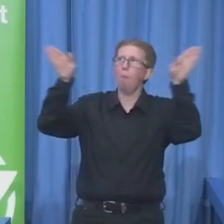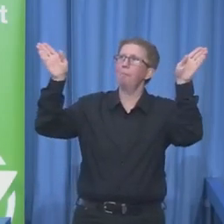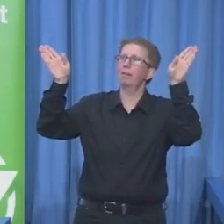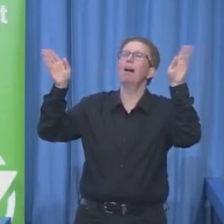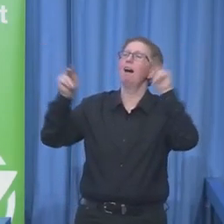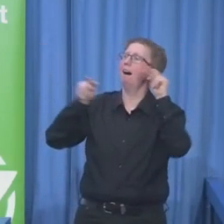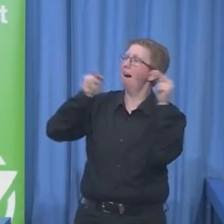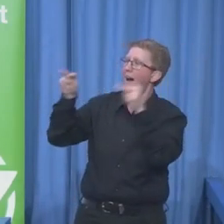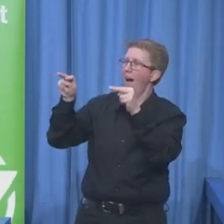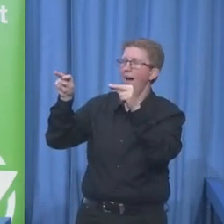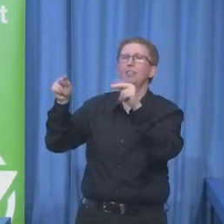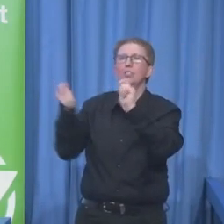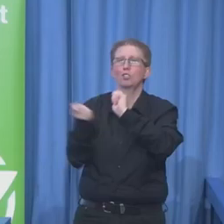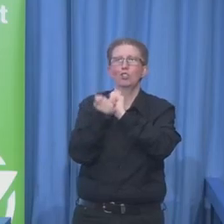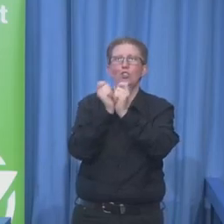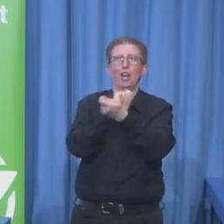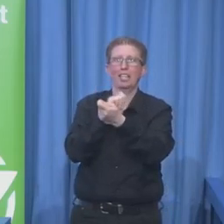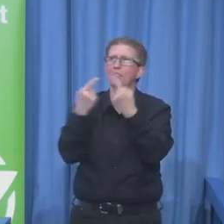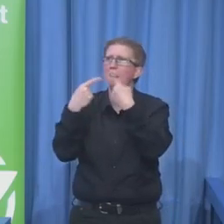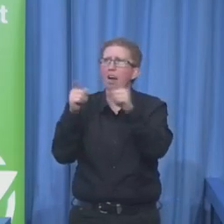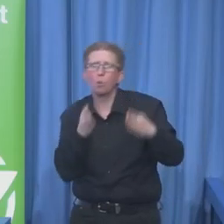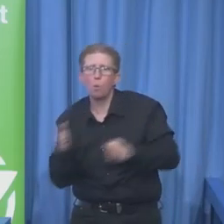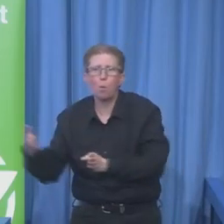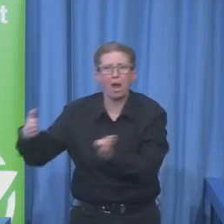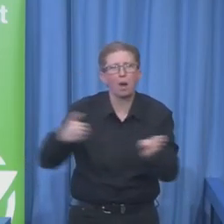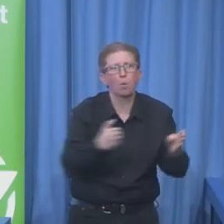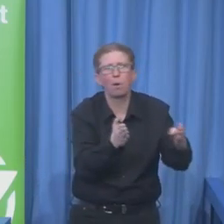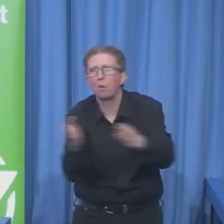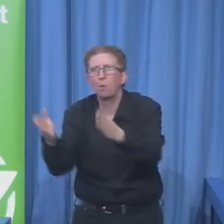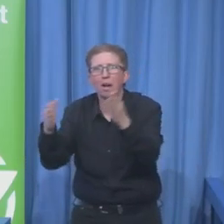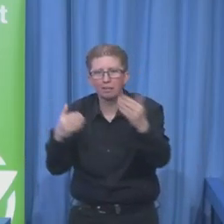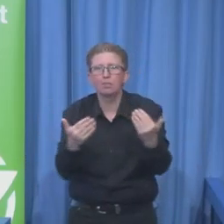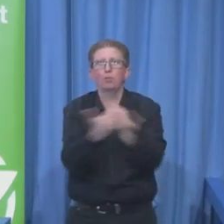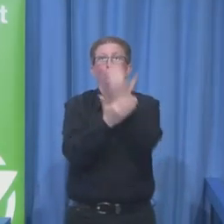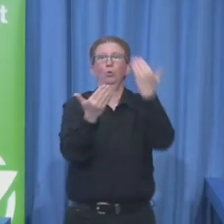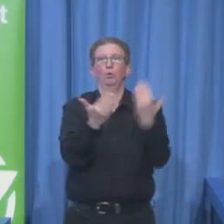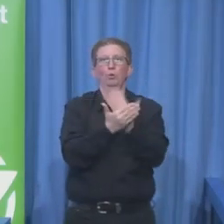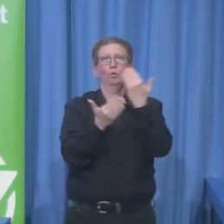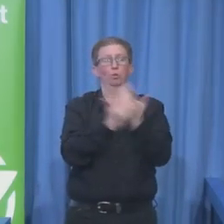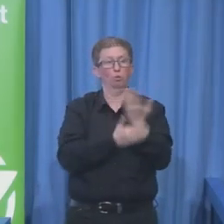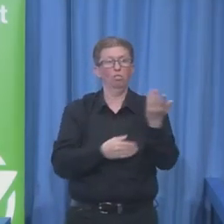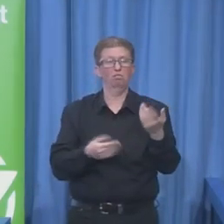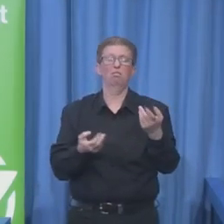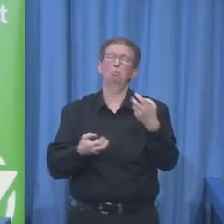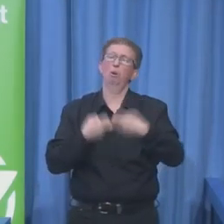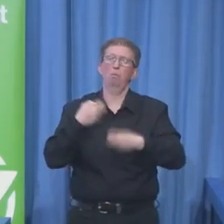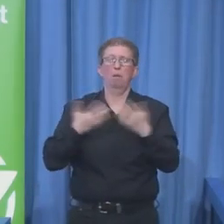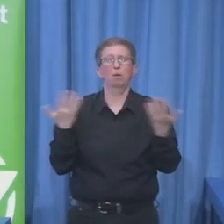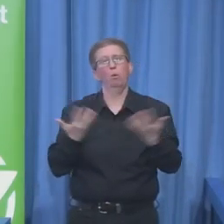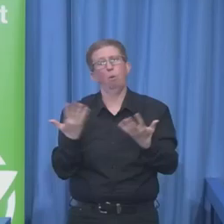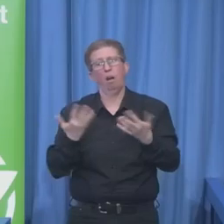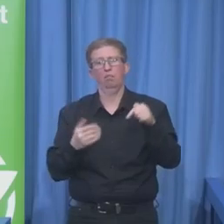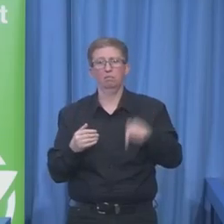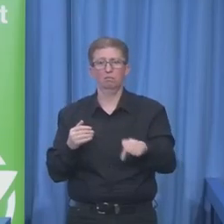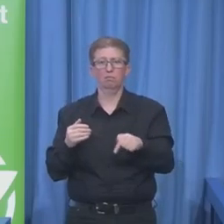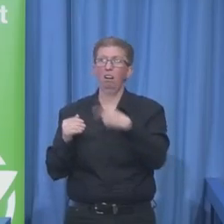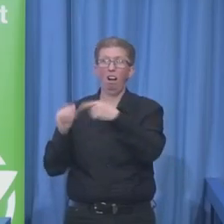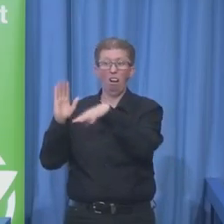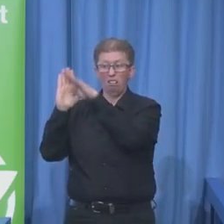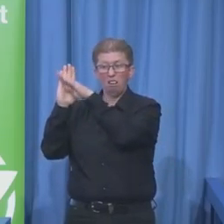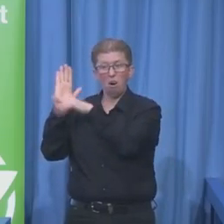and regulations and traditional practices. And so we can create realities that eventually also shape the policy